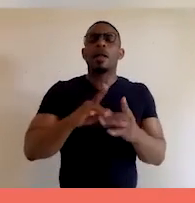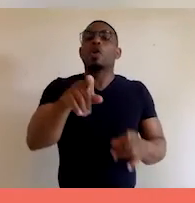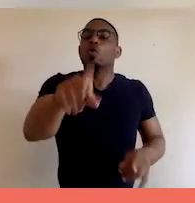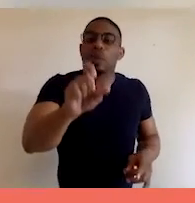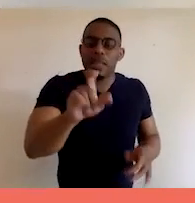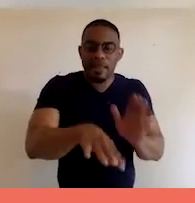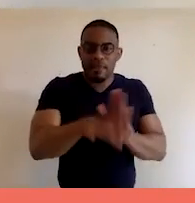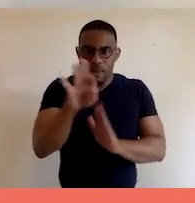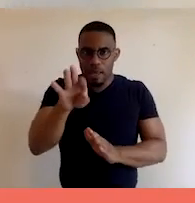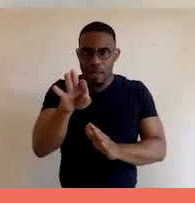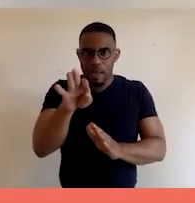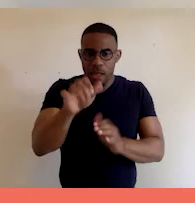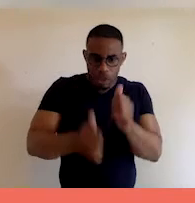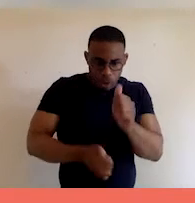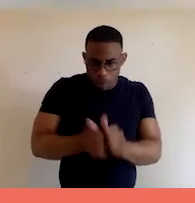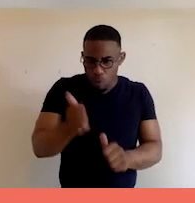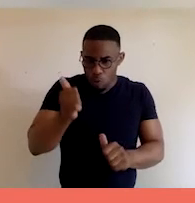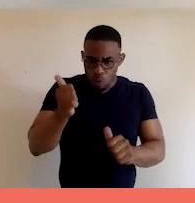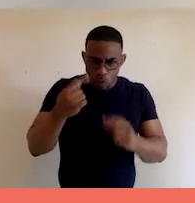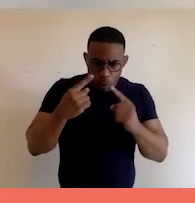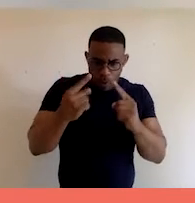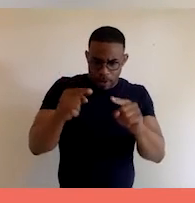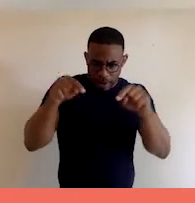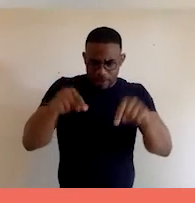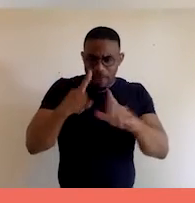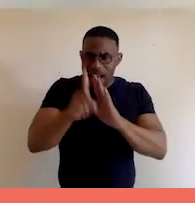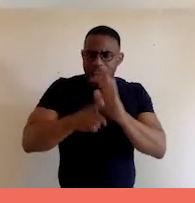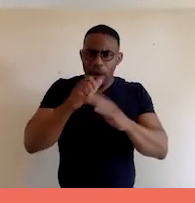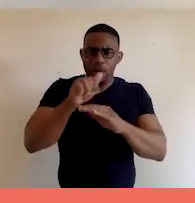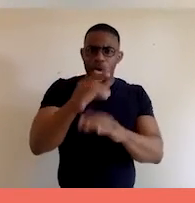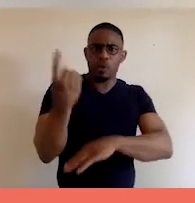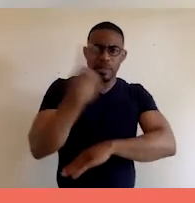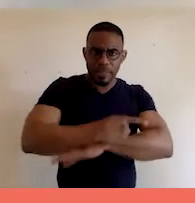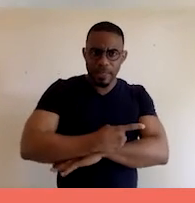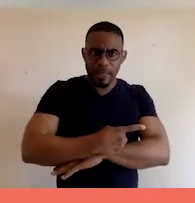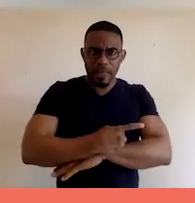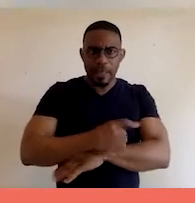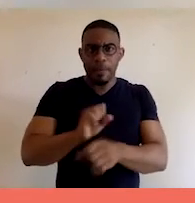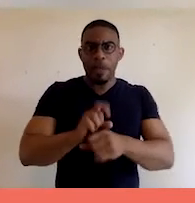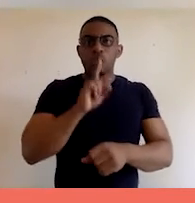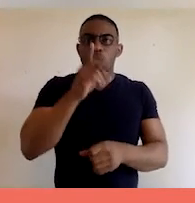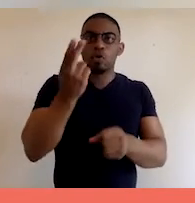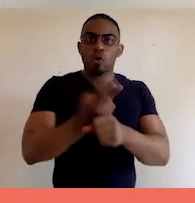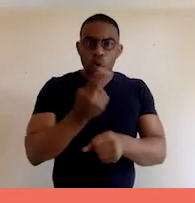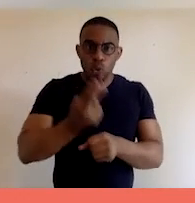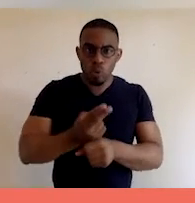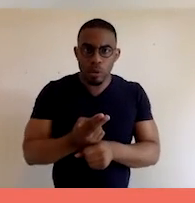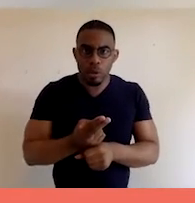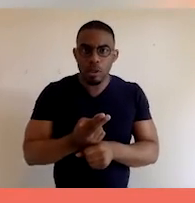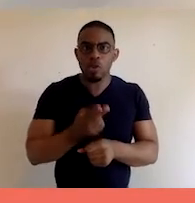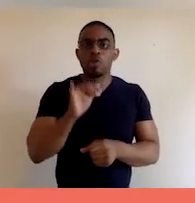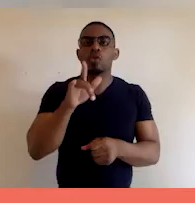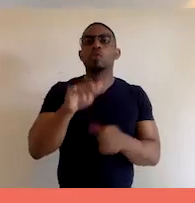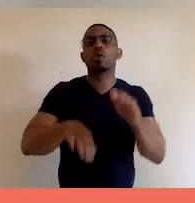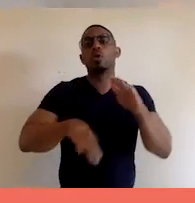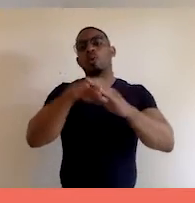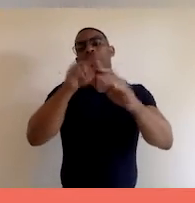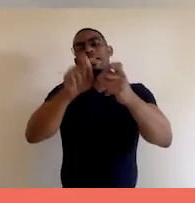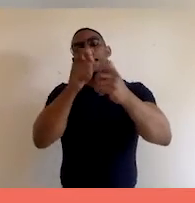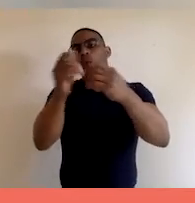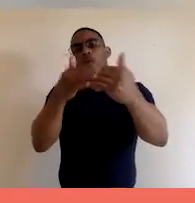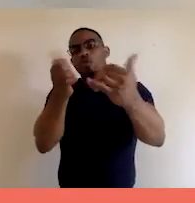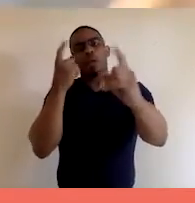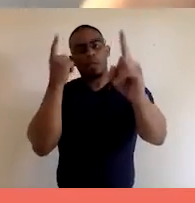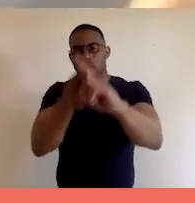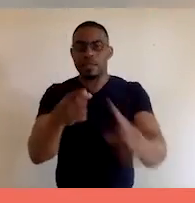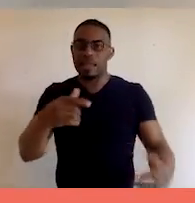to find the most productive hours in your day and make sure you utilize them so you can reach exactly whatever you're trying